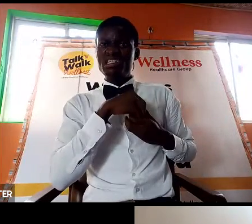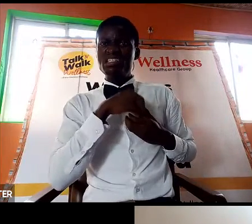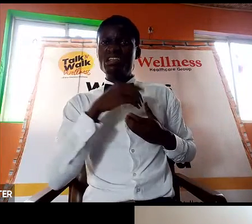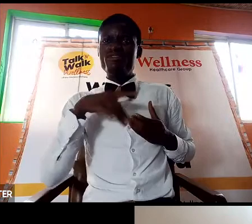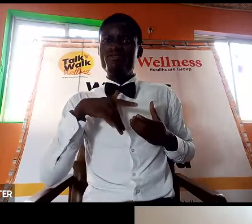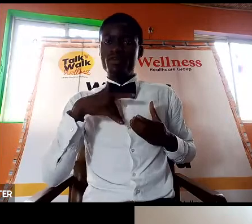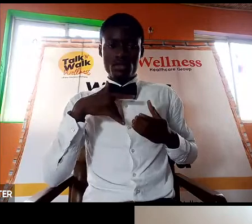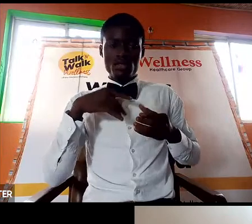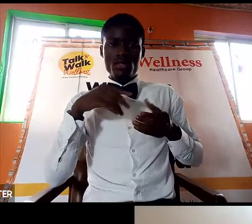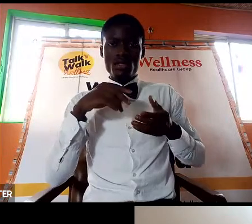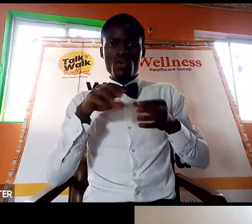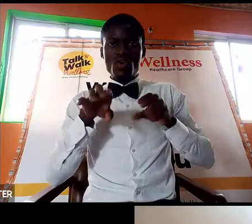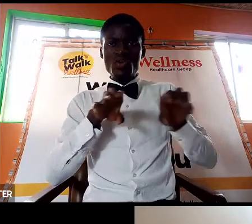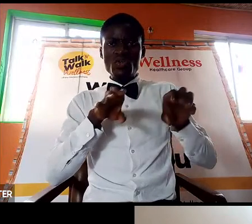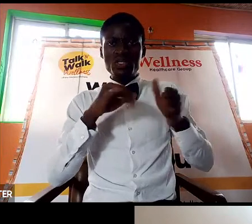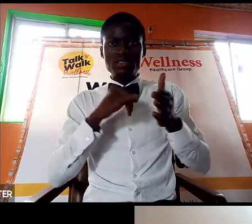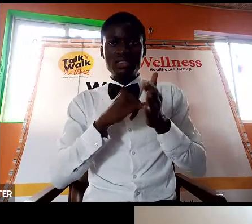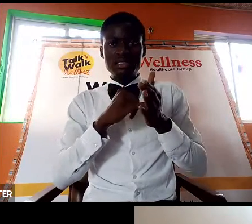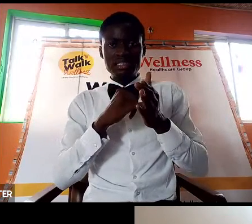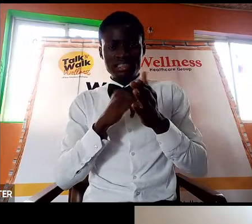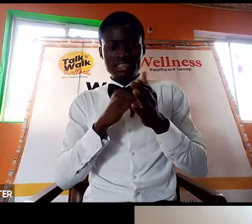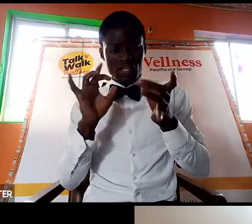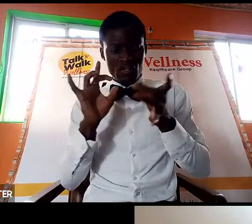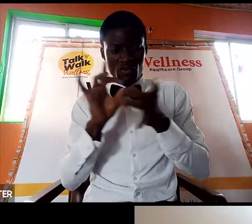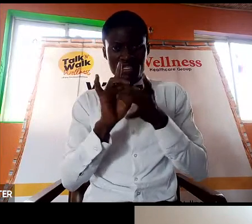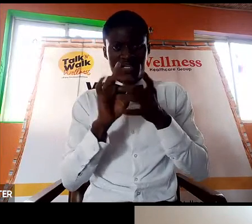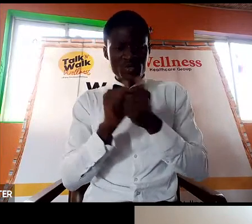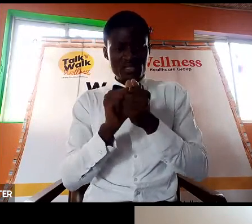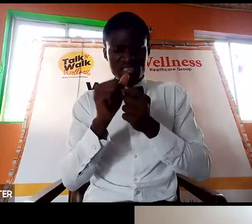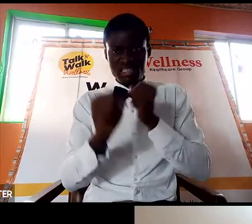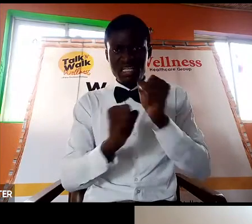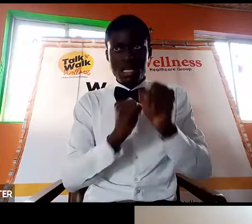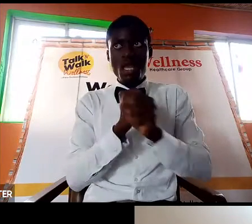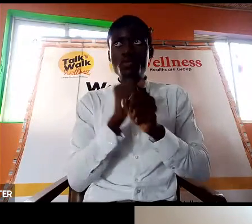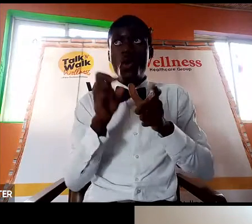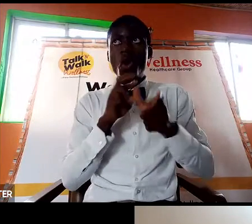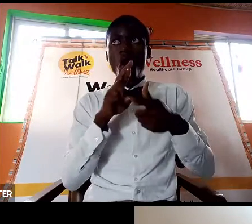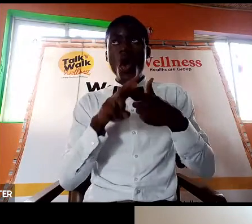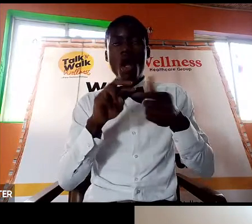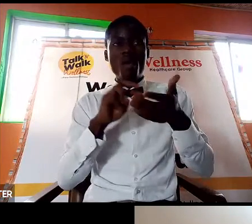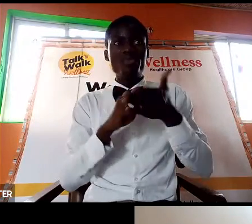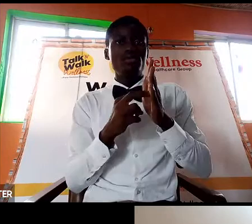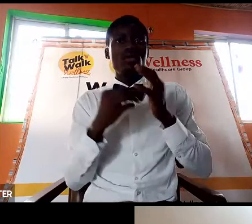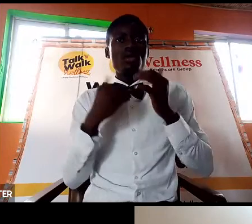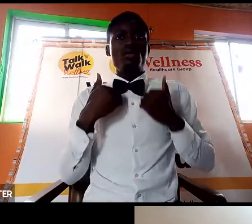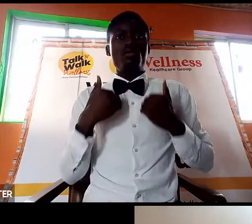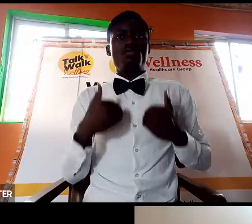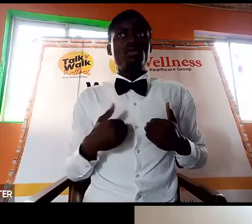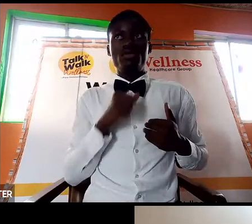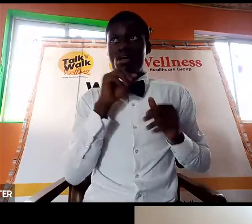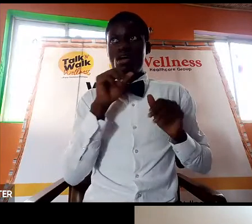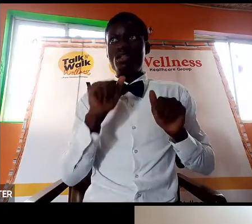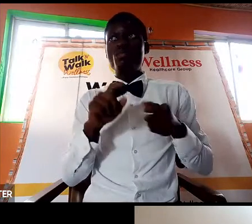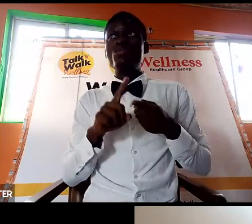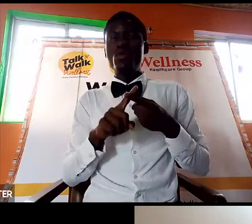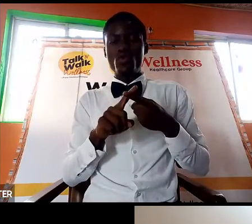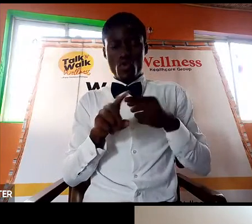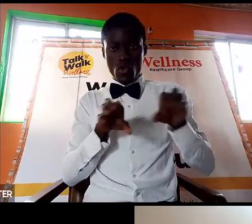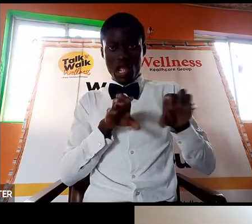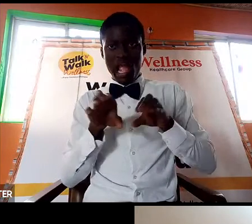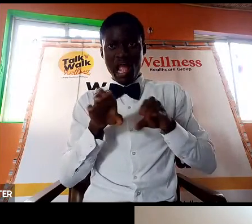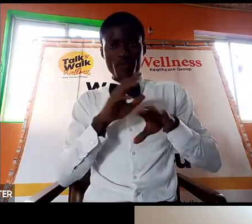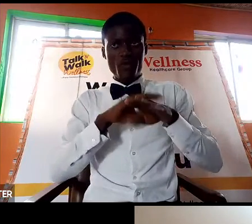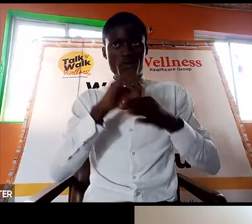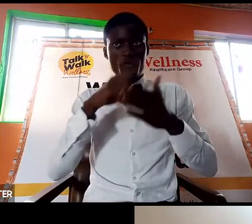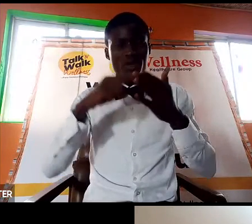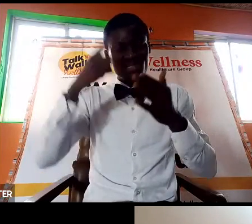body does not have the energy to action what the brain and the sexual organs are saying? So what's the impact